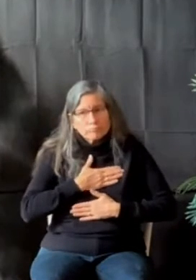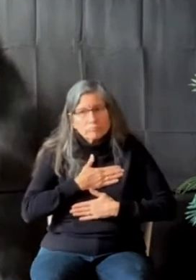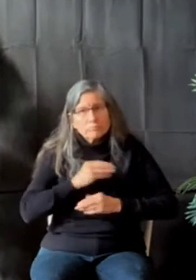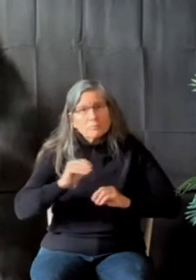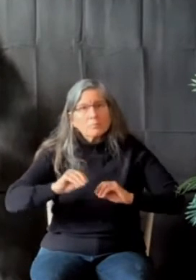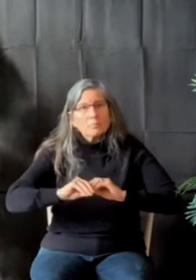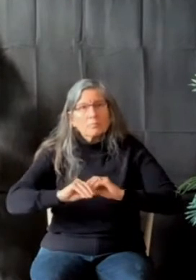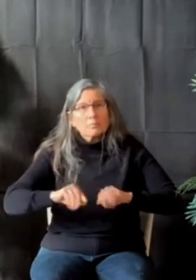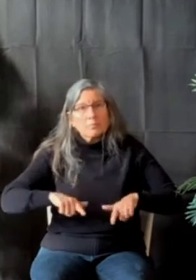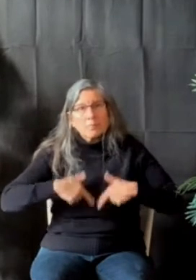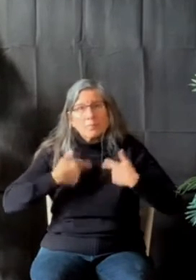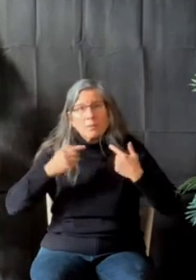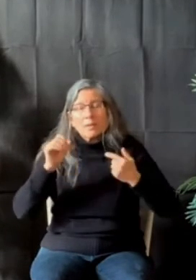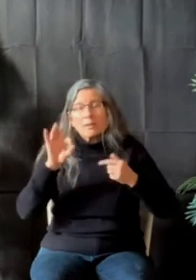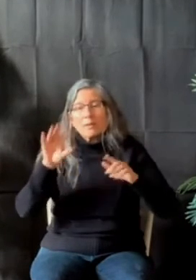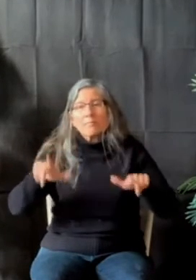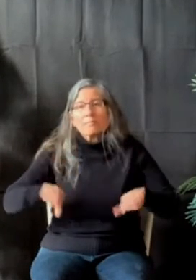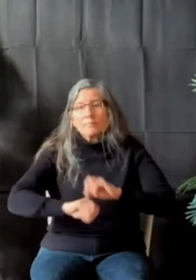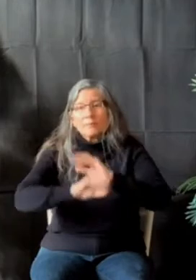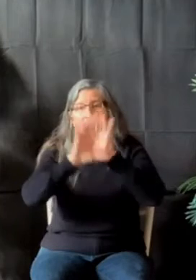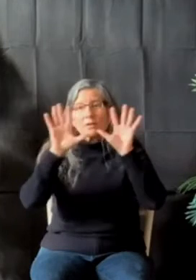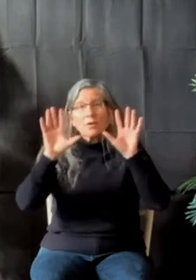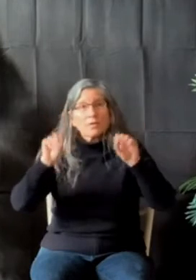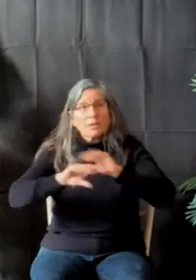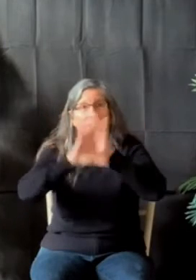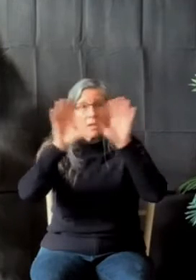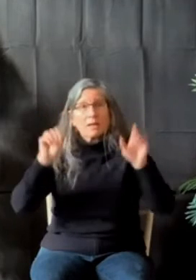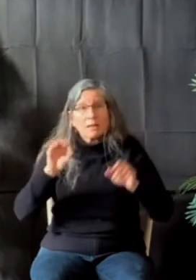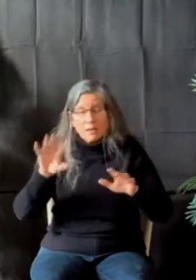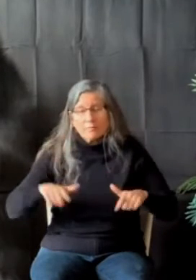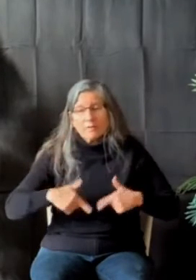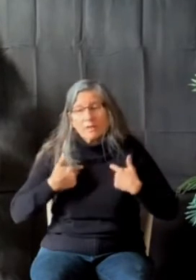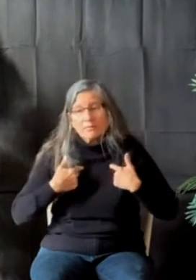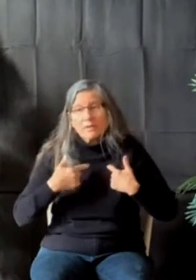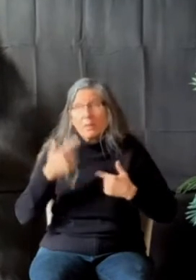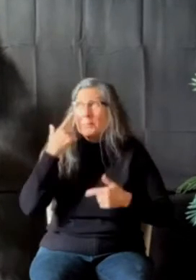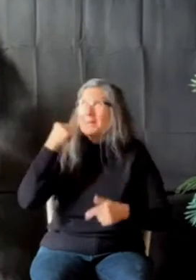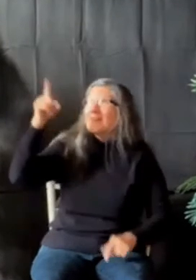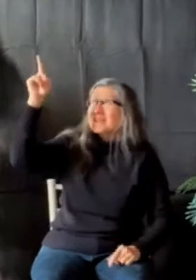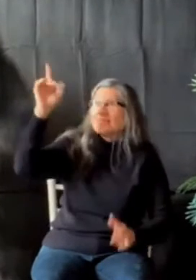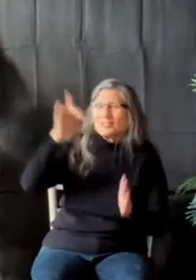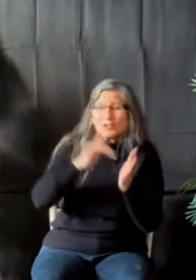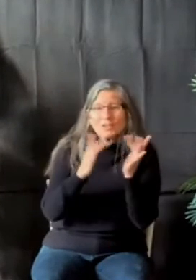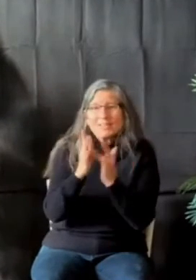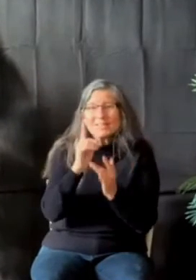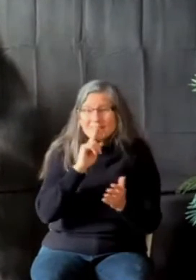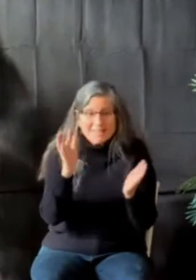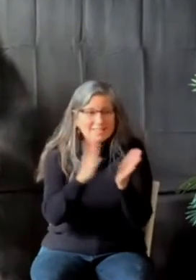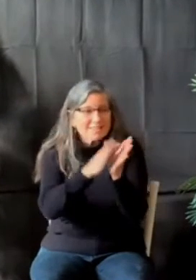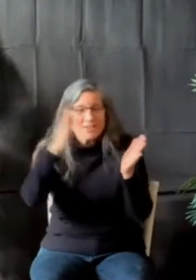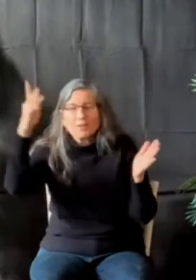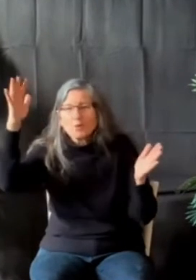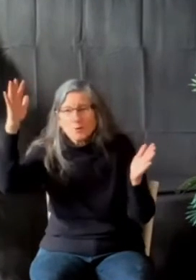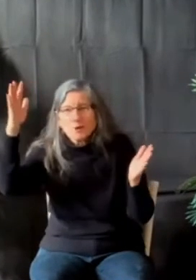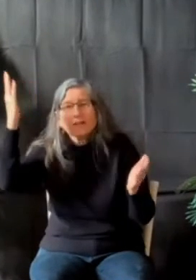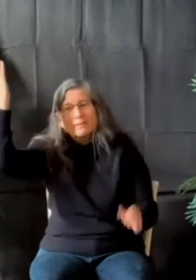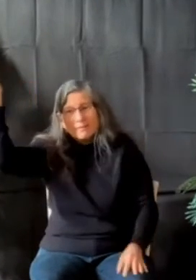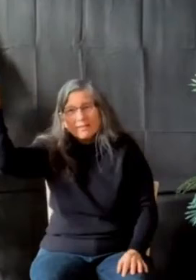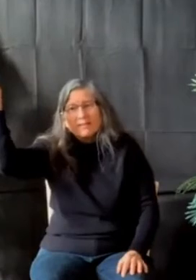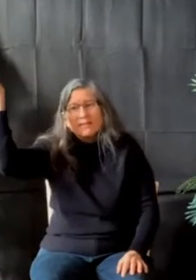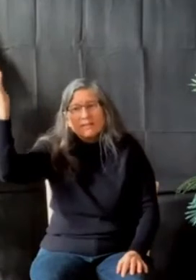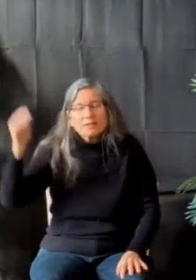the light of life. You see, Jesus is the glory. He is the